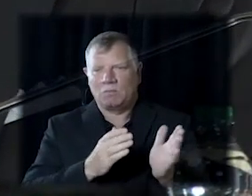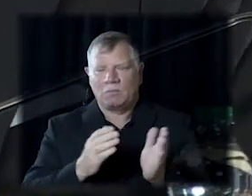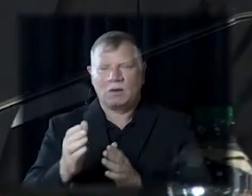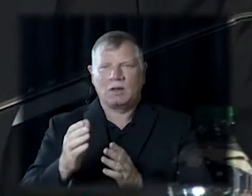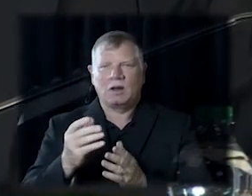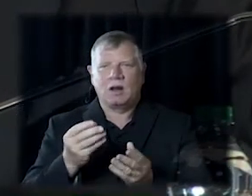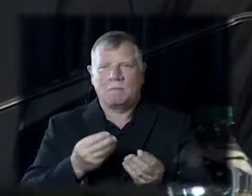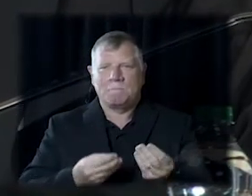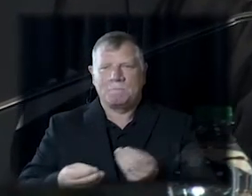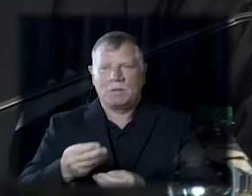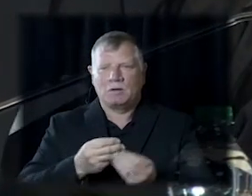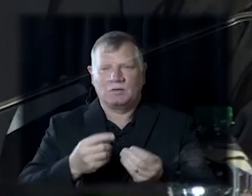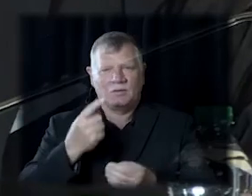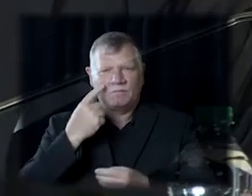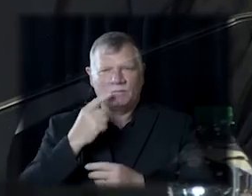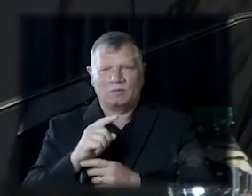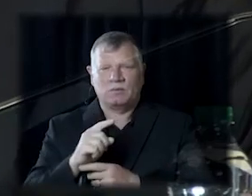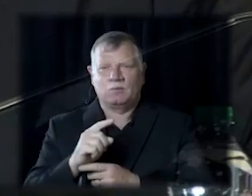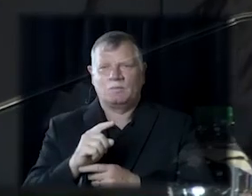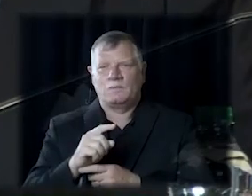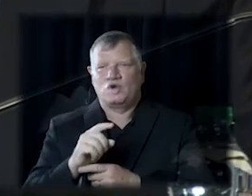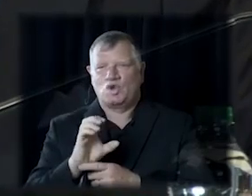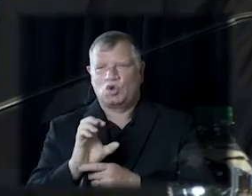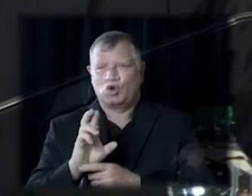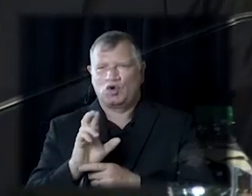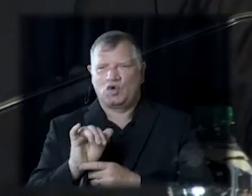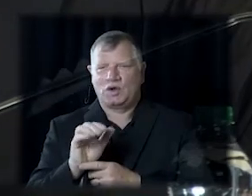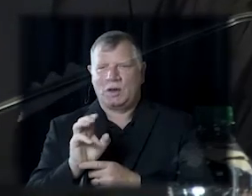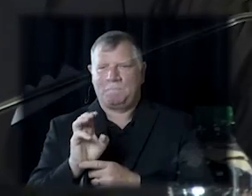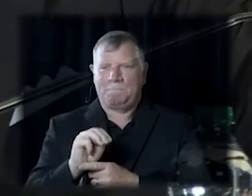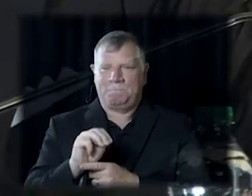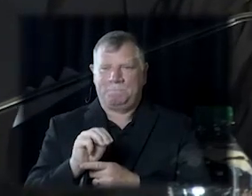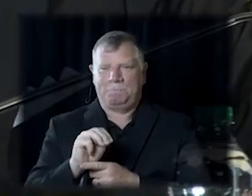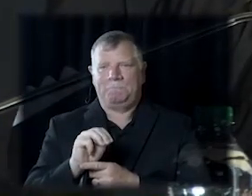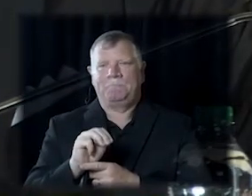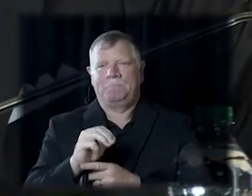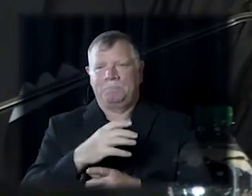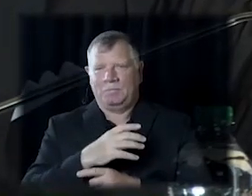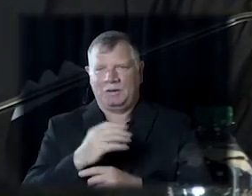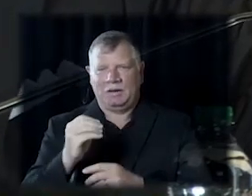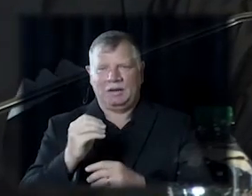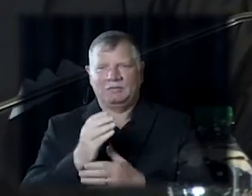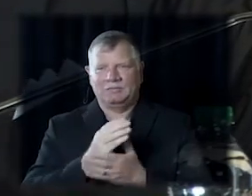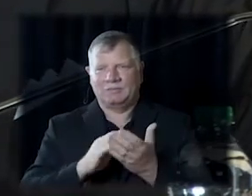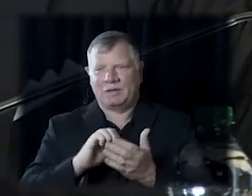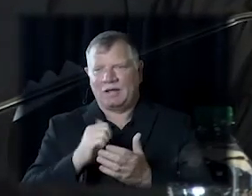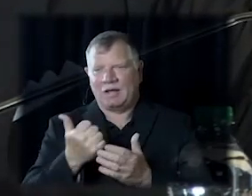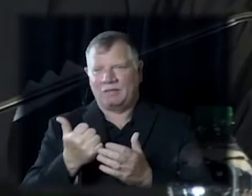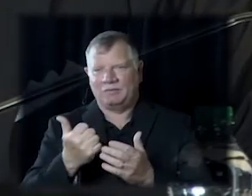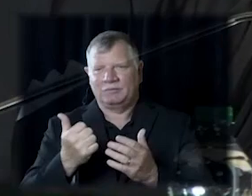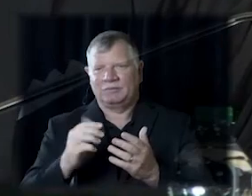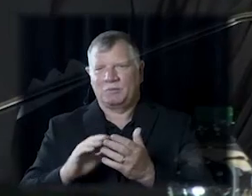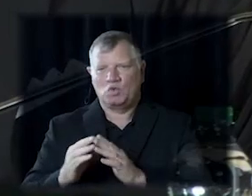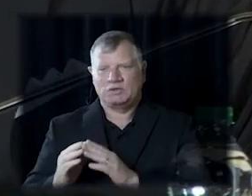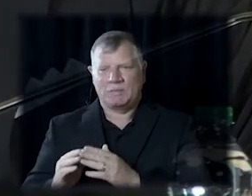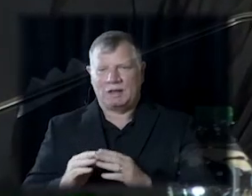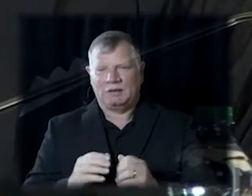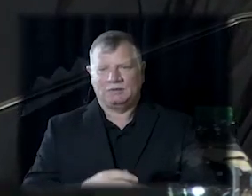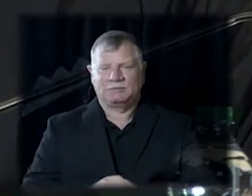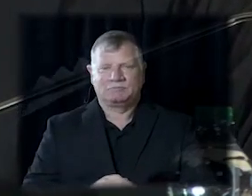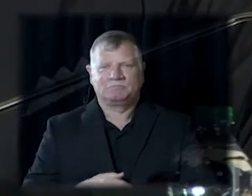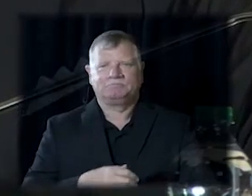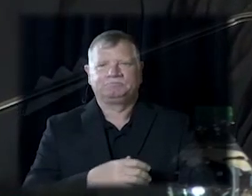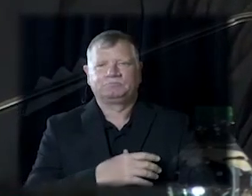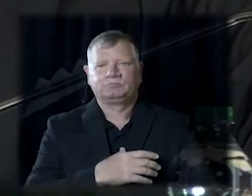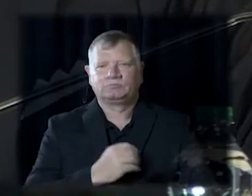submissions by the Centro de Recaudación de Ingresos Municipales, known as CRIM in Spanish, and certain other municipalities. Let's move